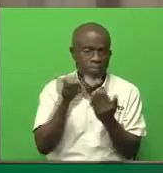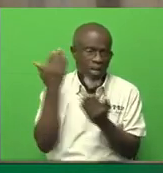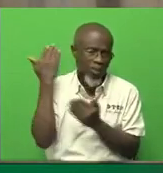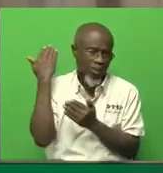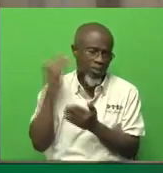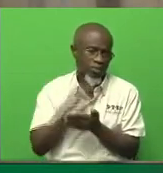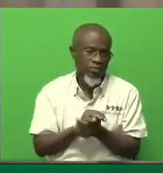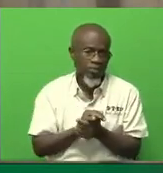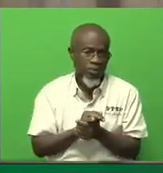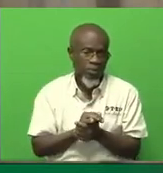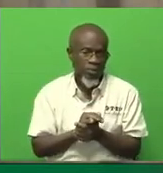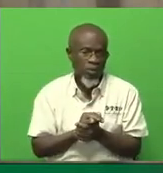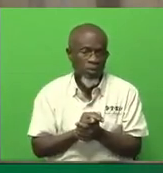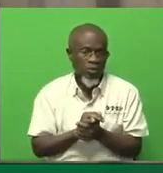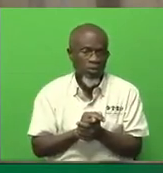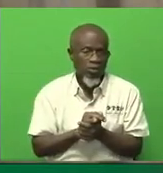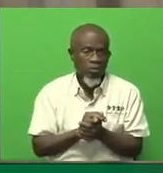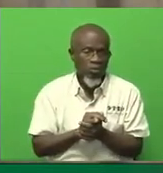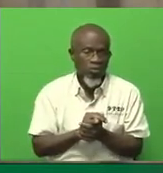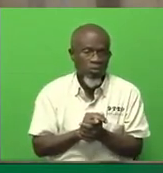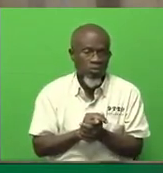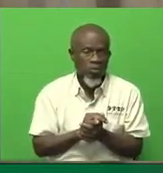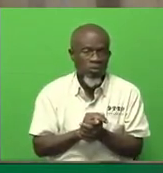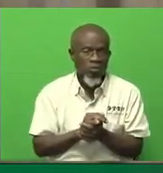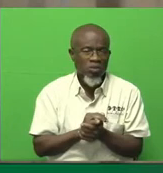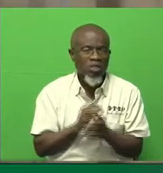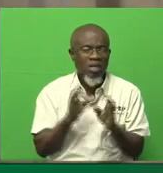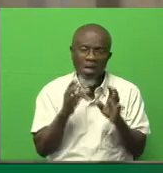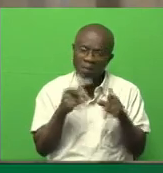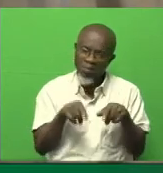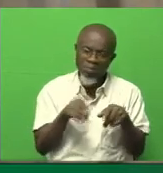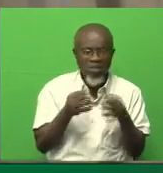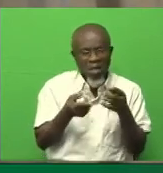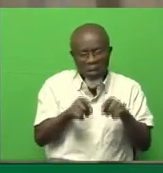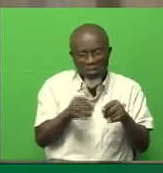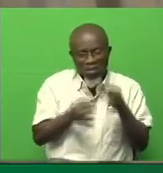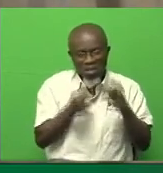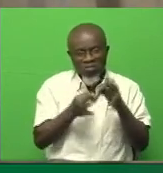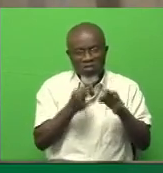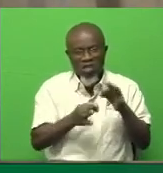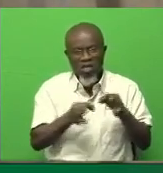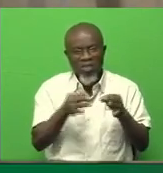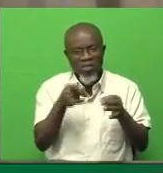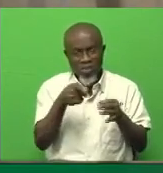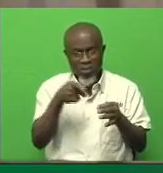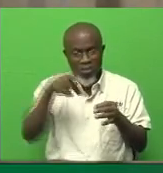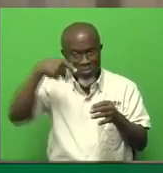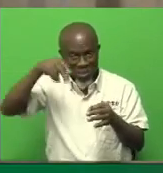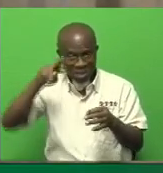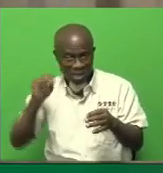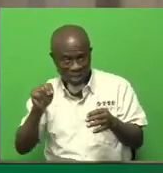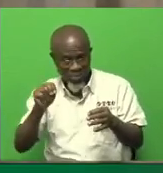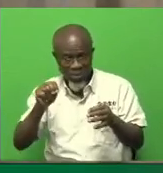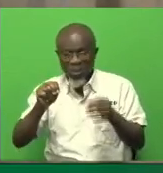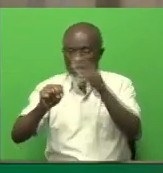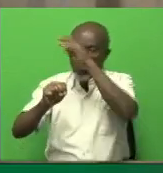have just erased the B M from the last seven years if we can just wipe that clip we would have been so